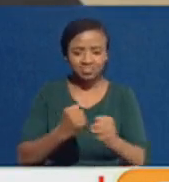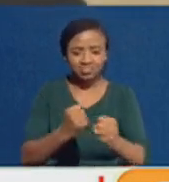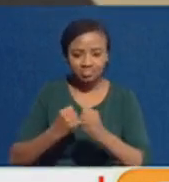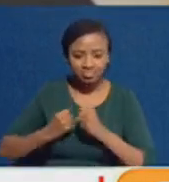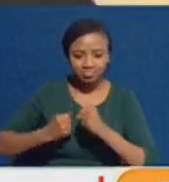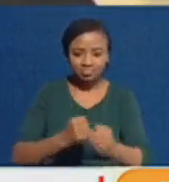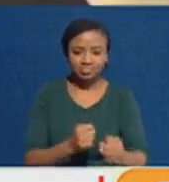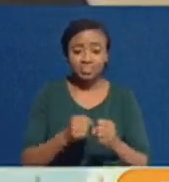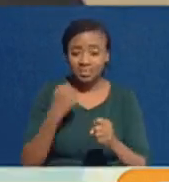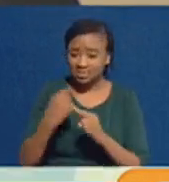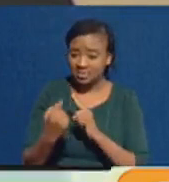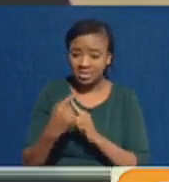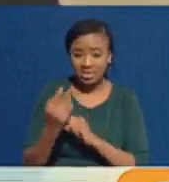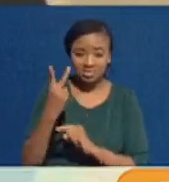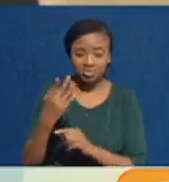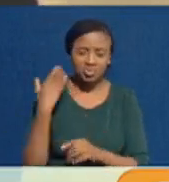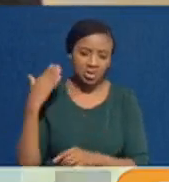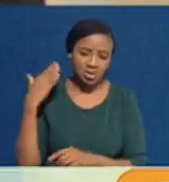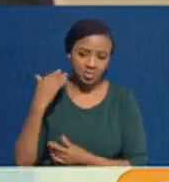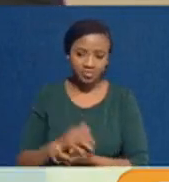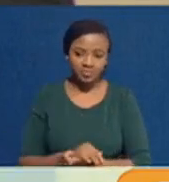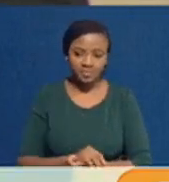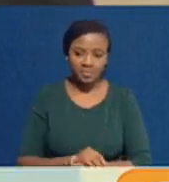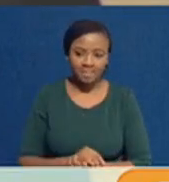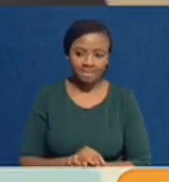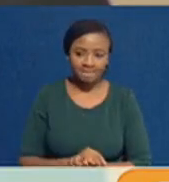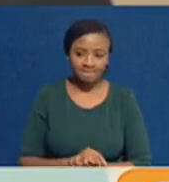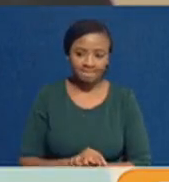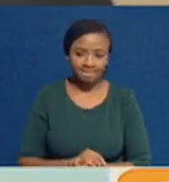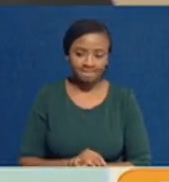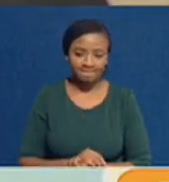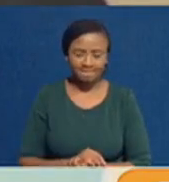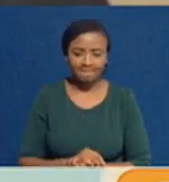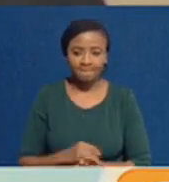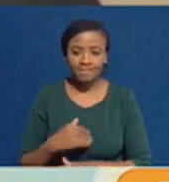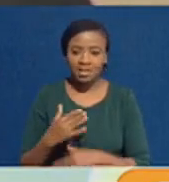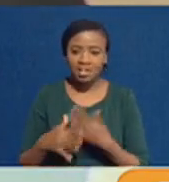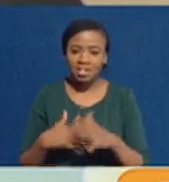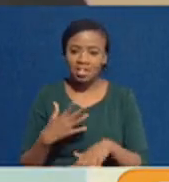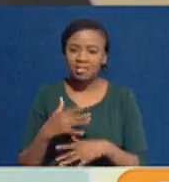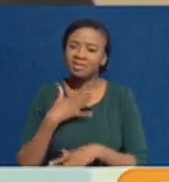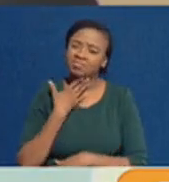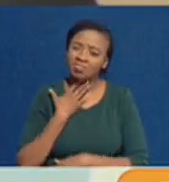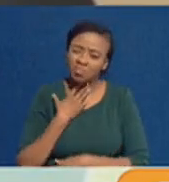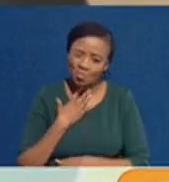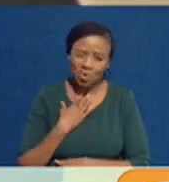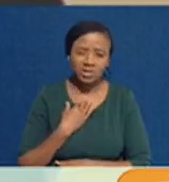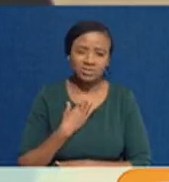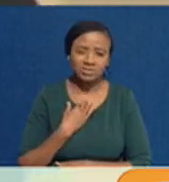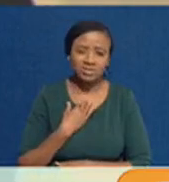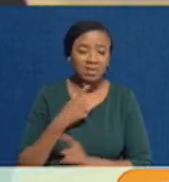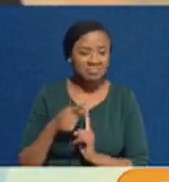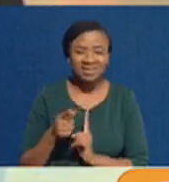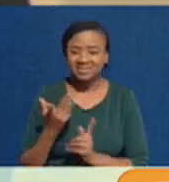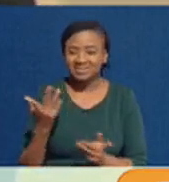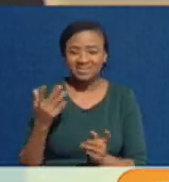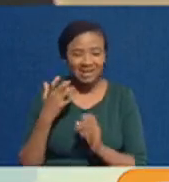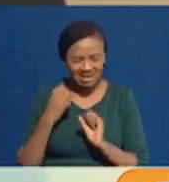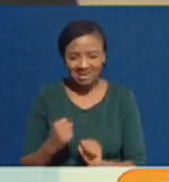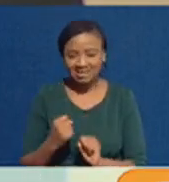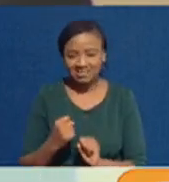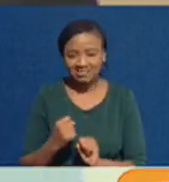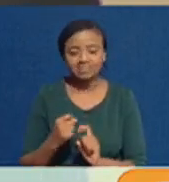began 2 years ago. Then, home ownership to him was a mere dream.